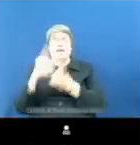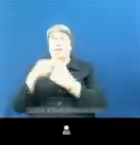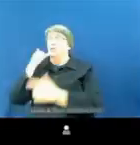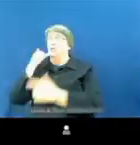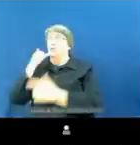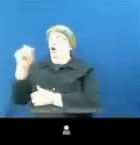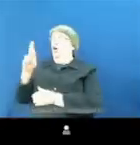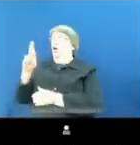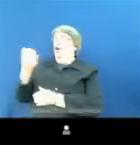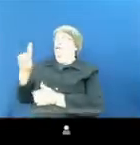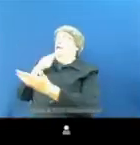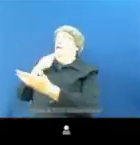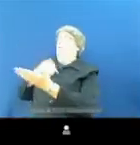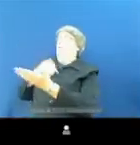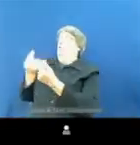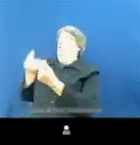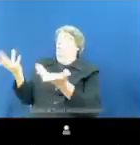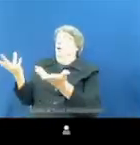to do.